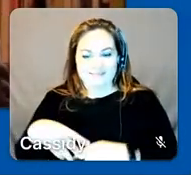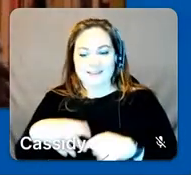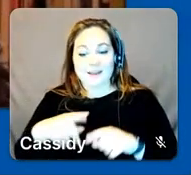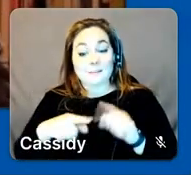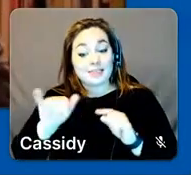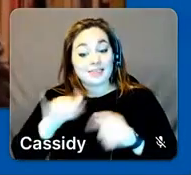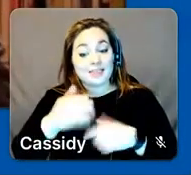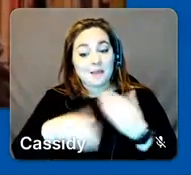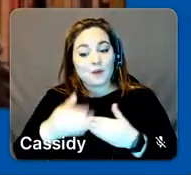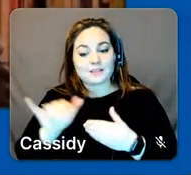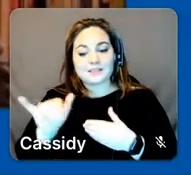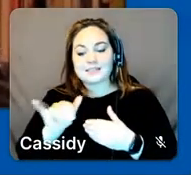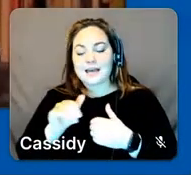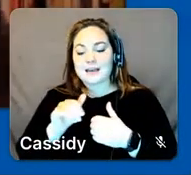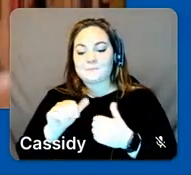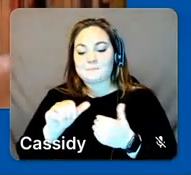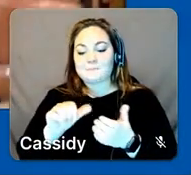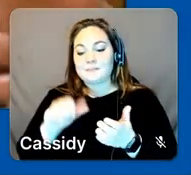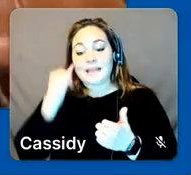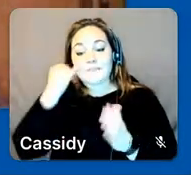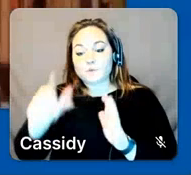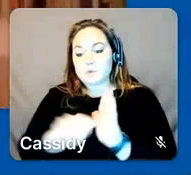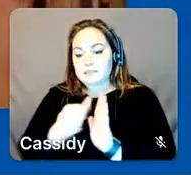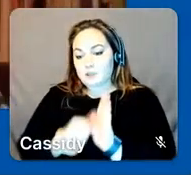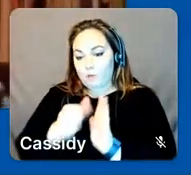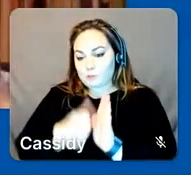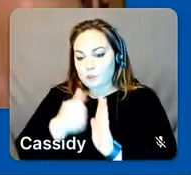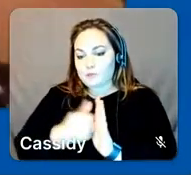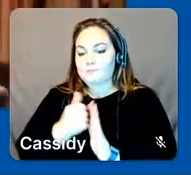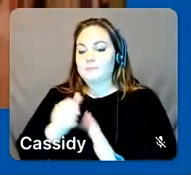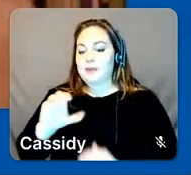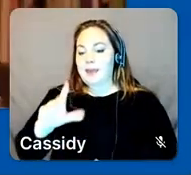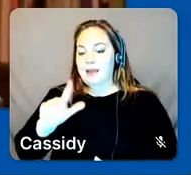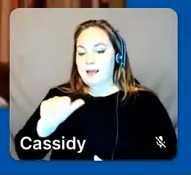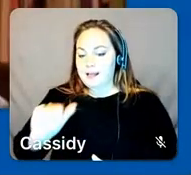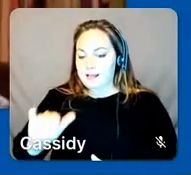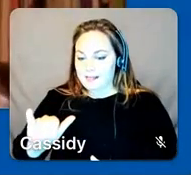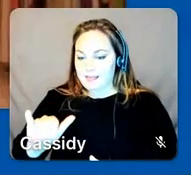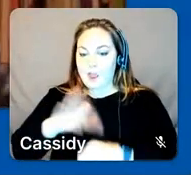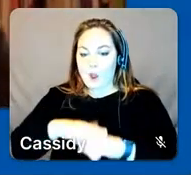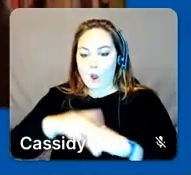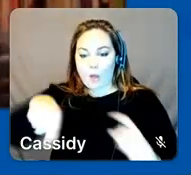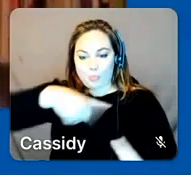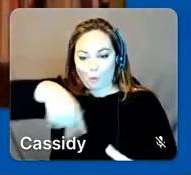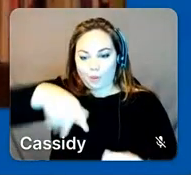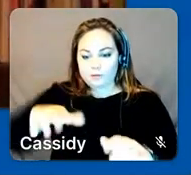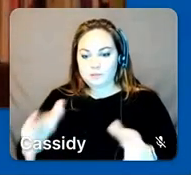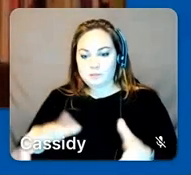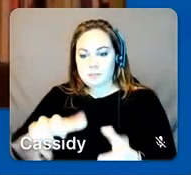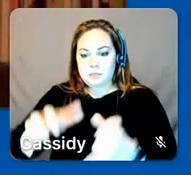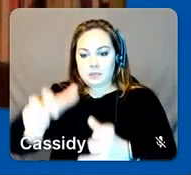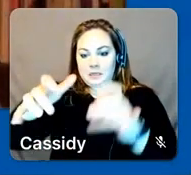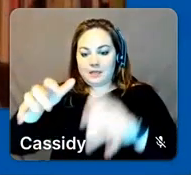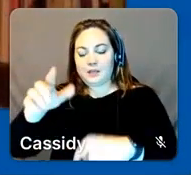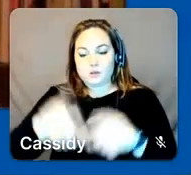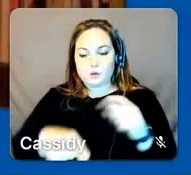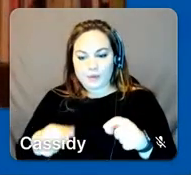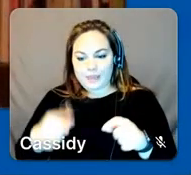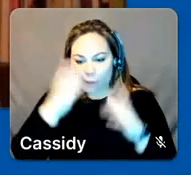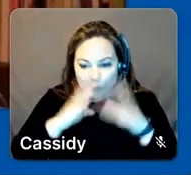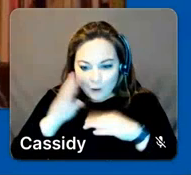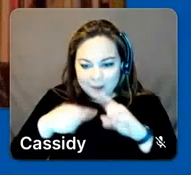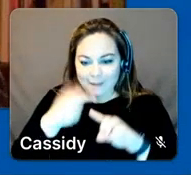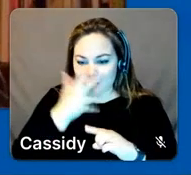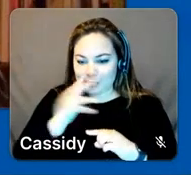like putting clay on a wheel, right? You're just throwing stuff on there, man. You can't worry about it. And, the real skill, I think, of